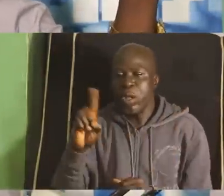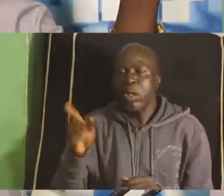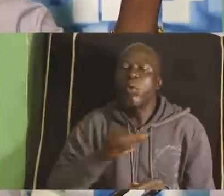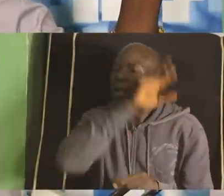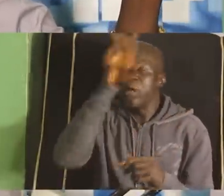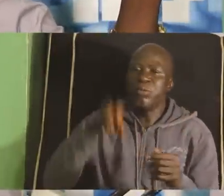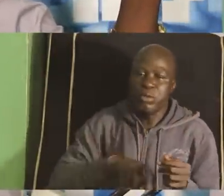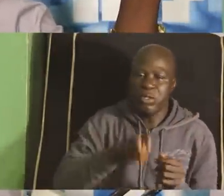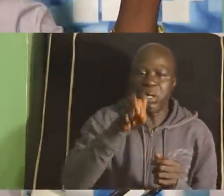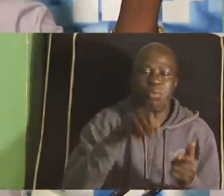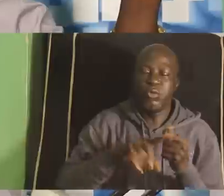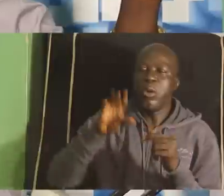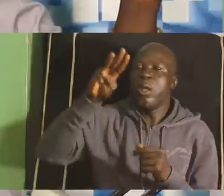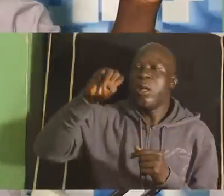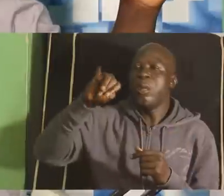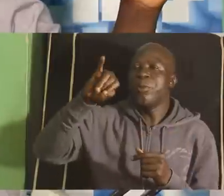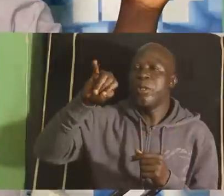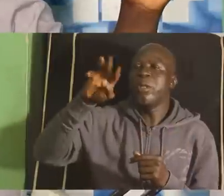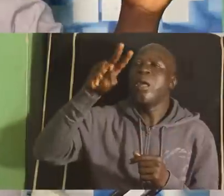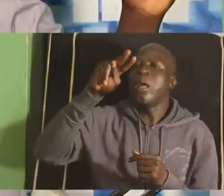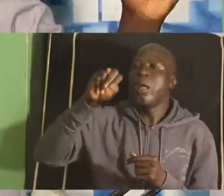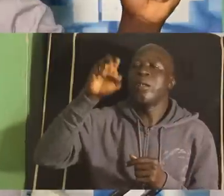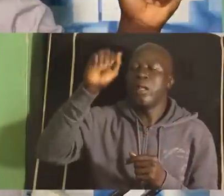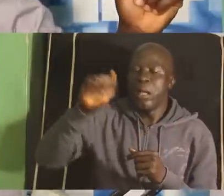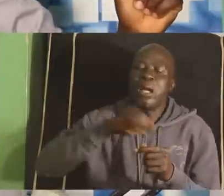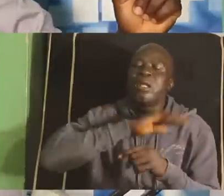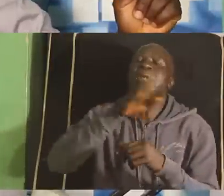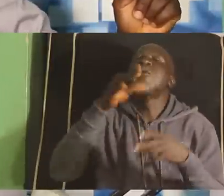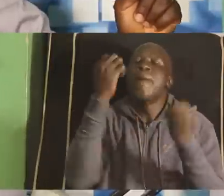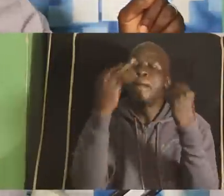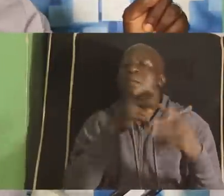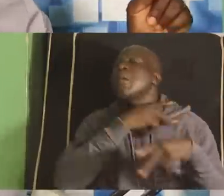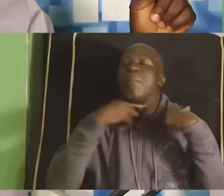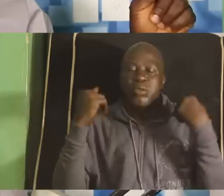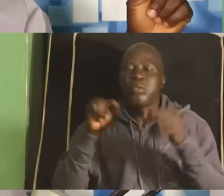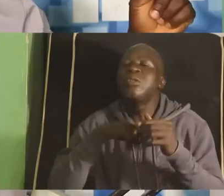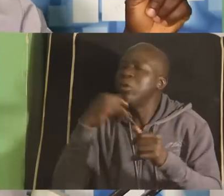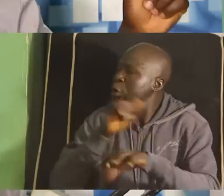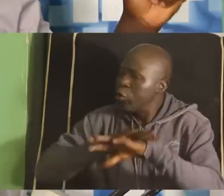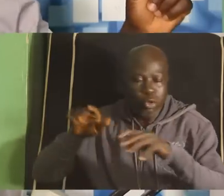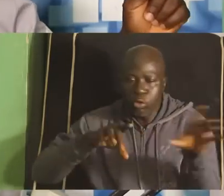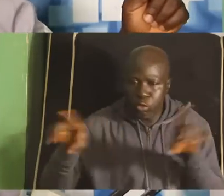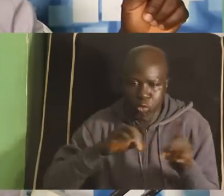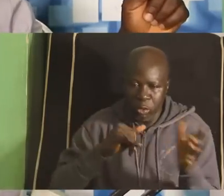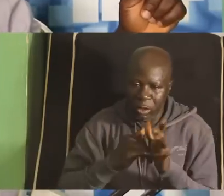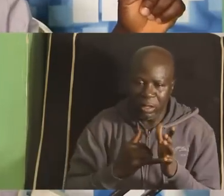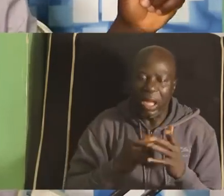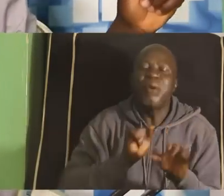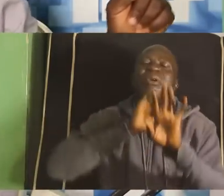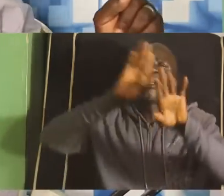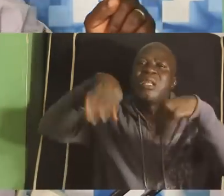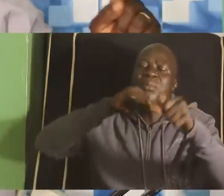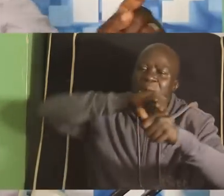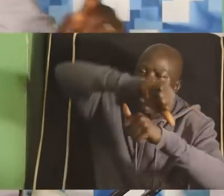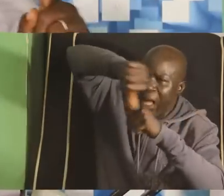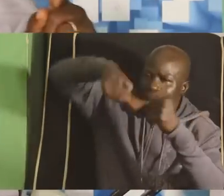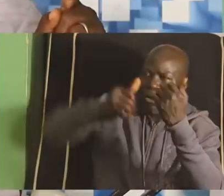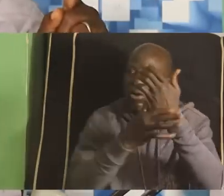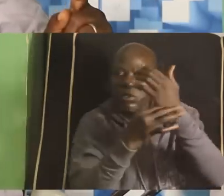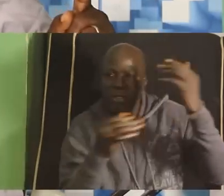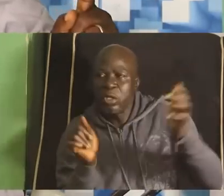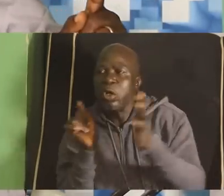was traveling to me, I want to follow me. When the man that pastor that love me said, no, I show me new road. I said, I've let to wash you.